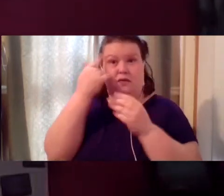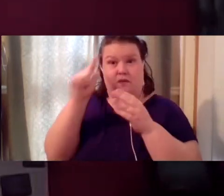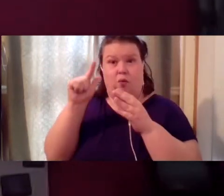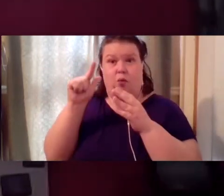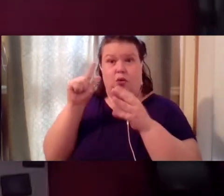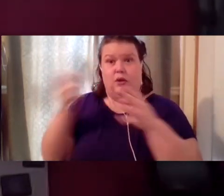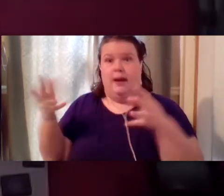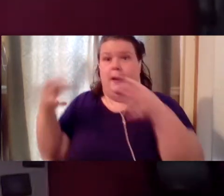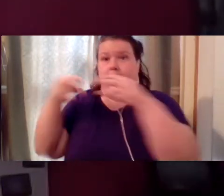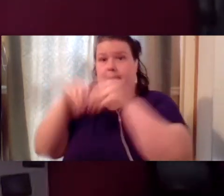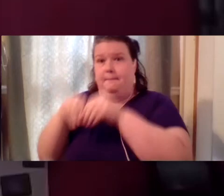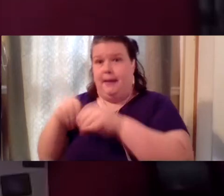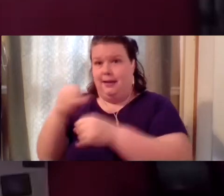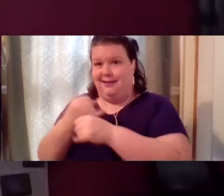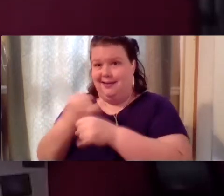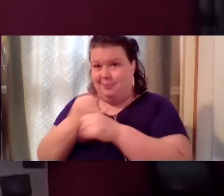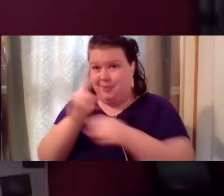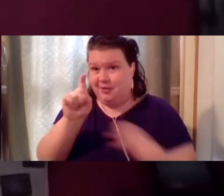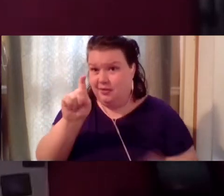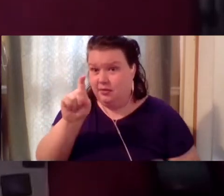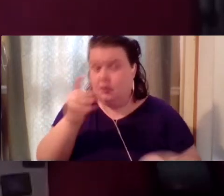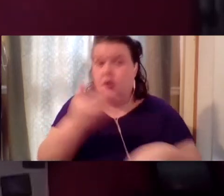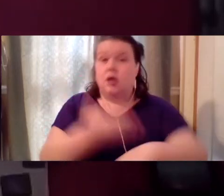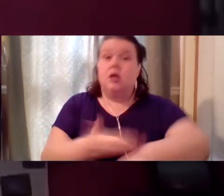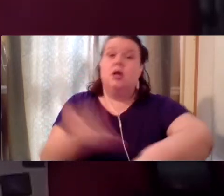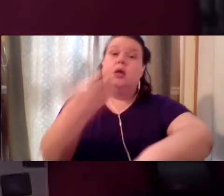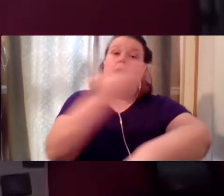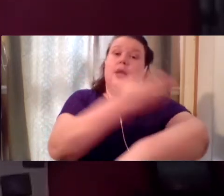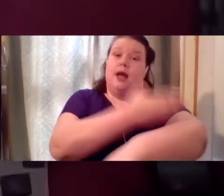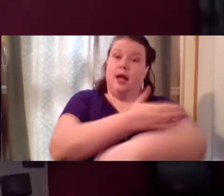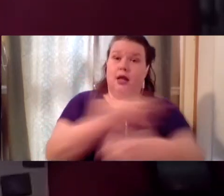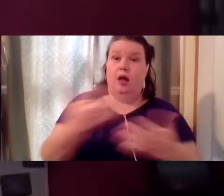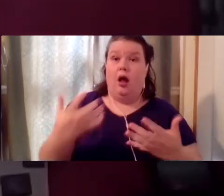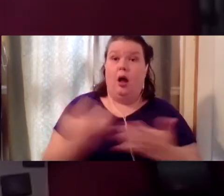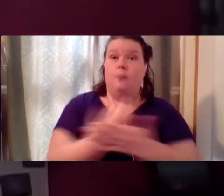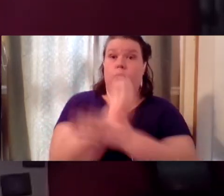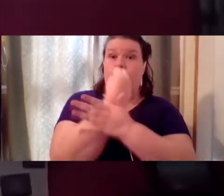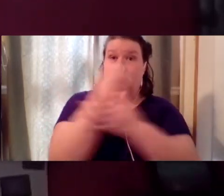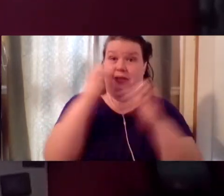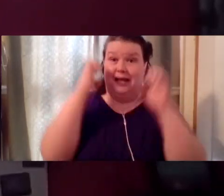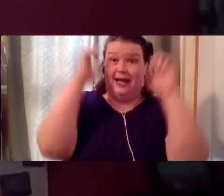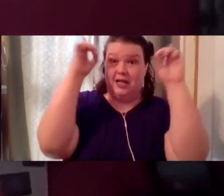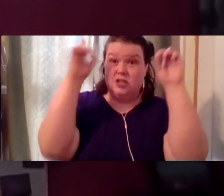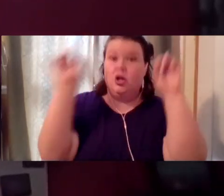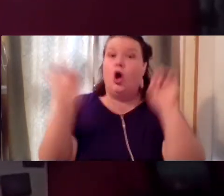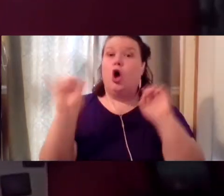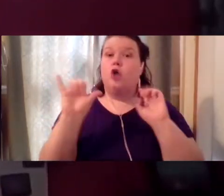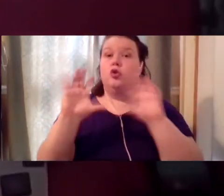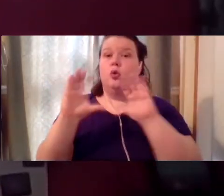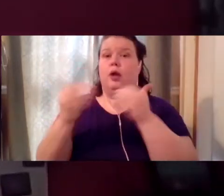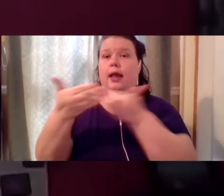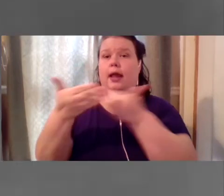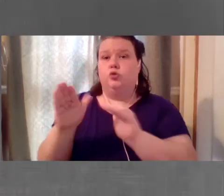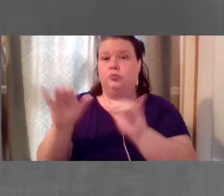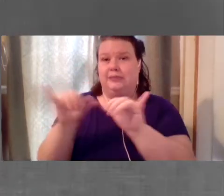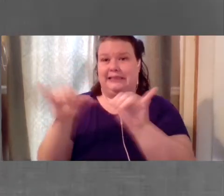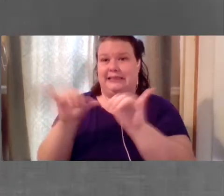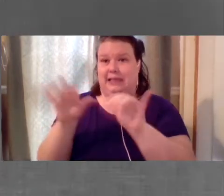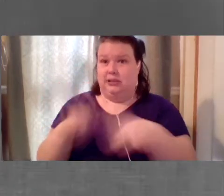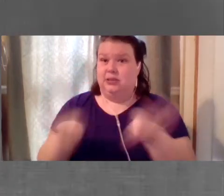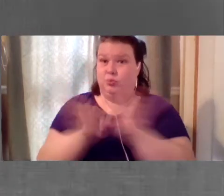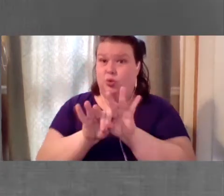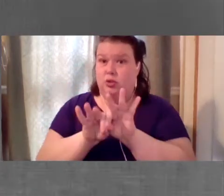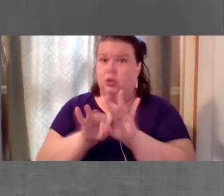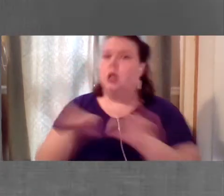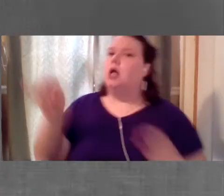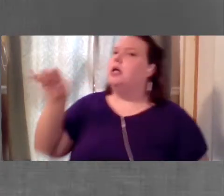enhanced education opportunities, but also thinking through classroom size. That absolutely will